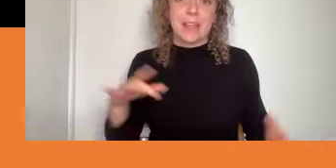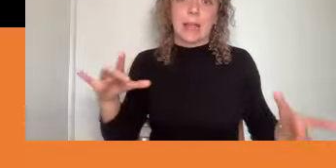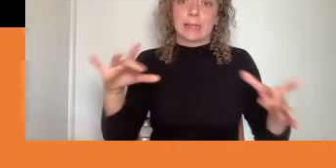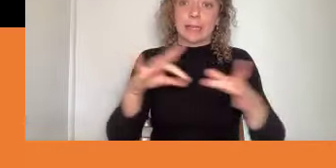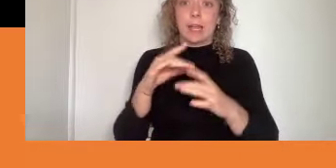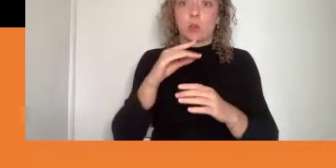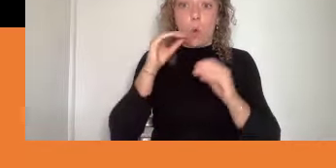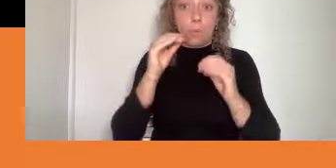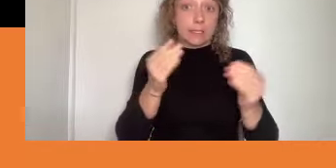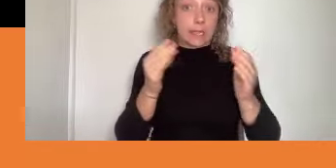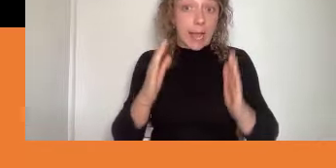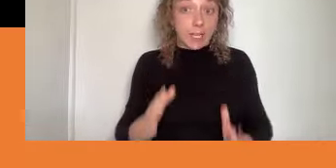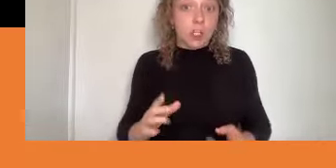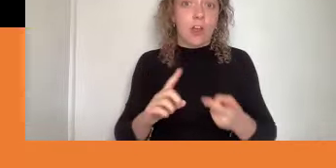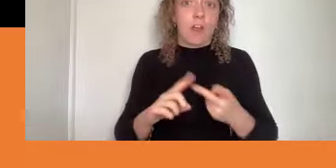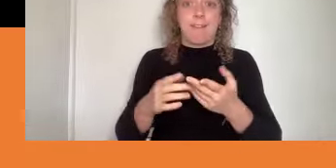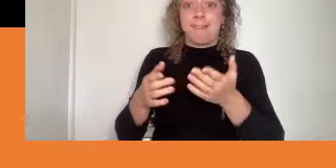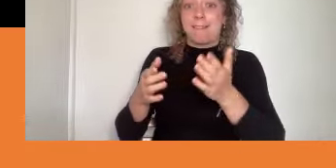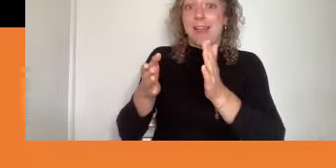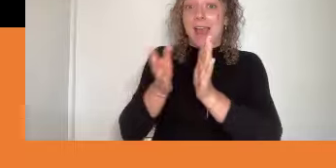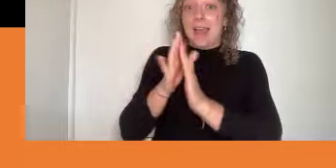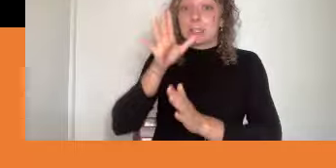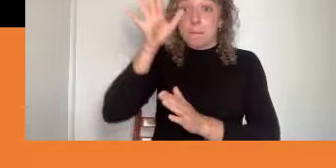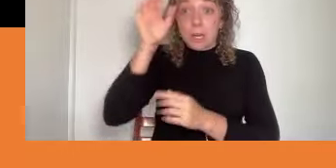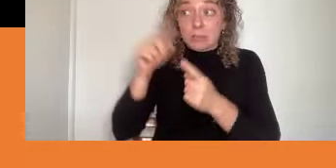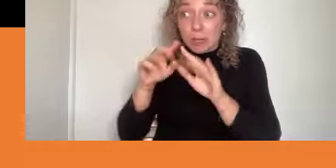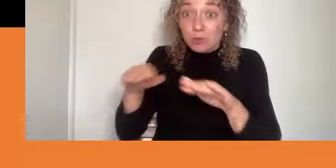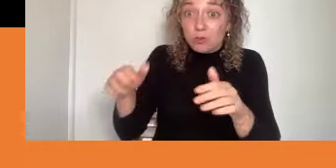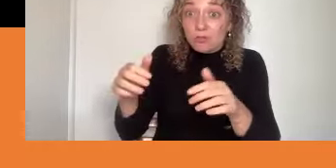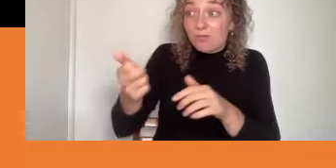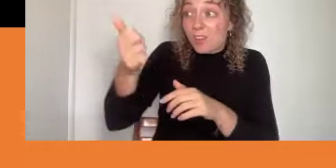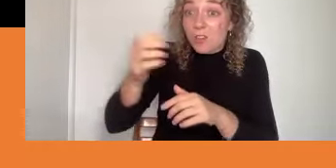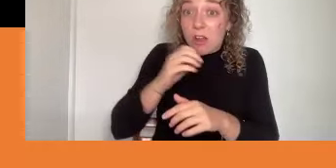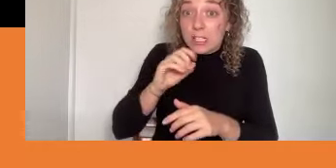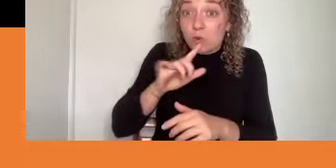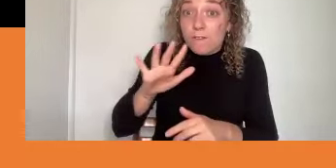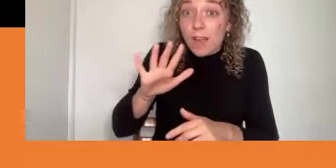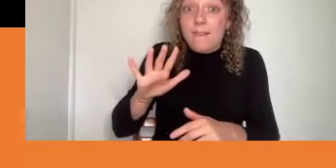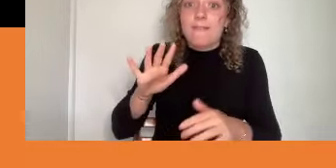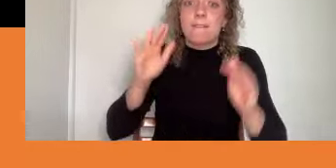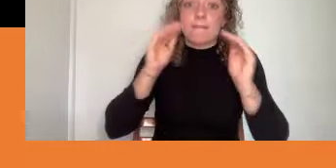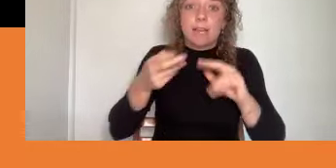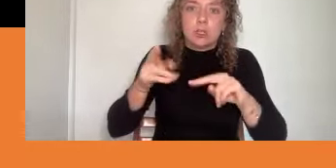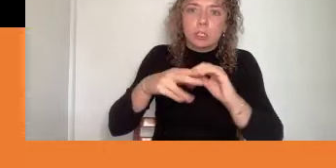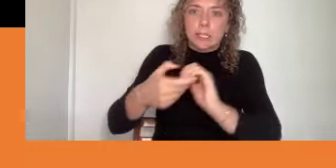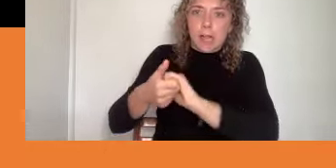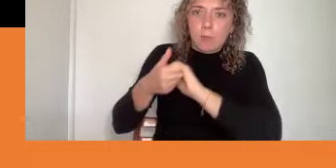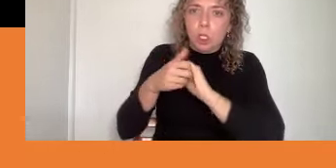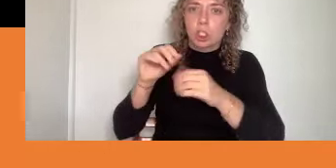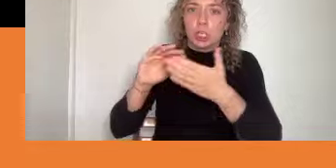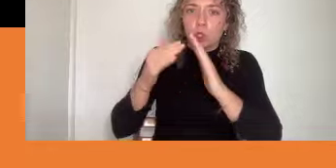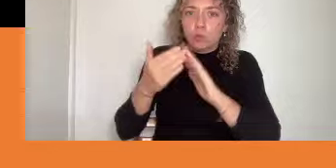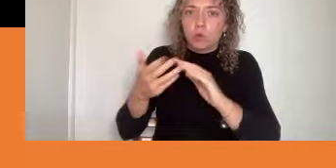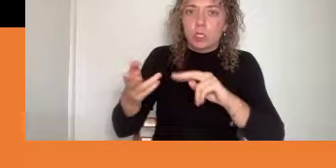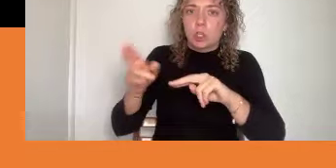homeless liaison, asking parents about children ages 0 to 5, increasing collaboration in the community,